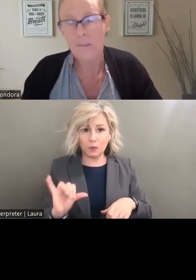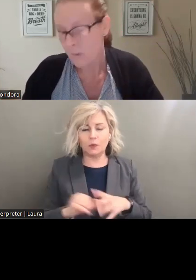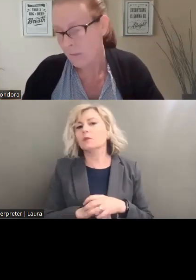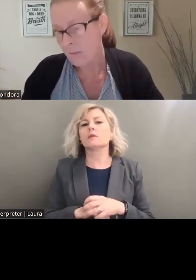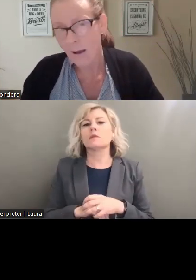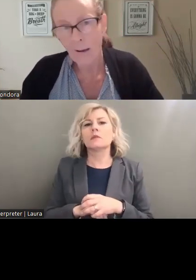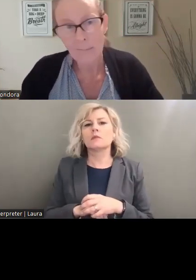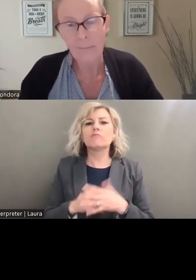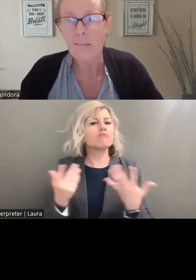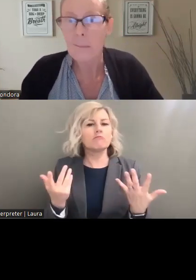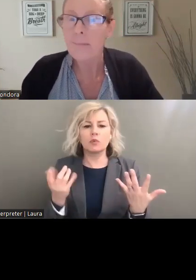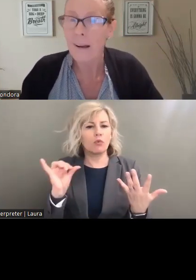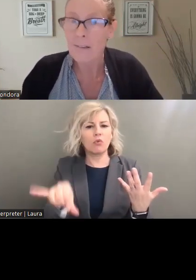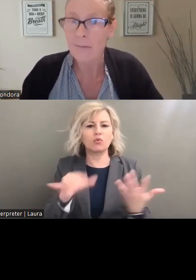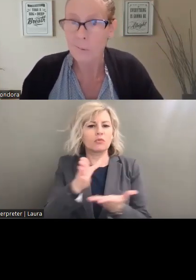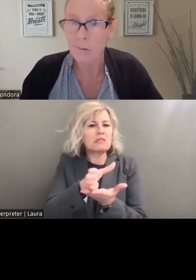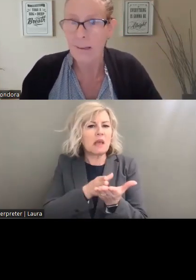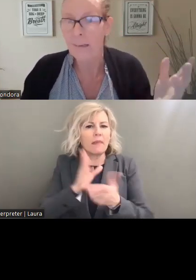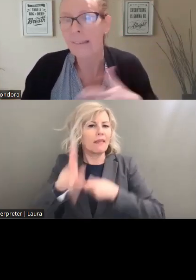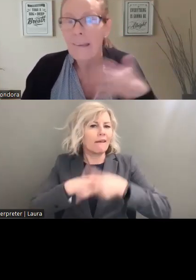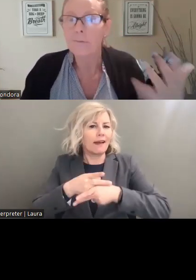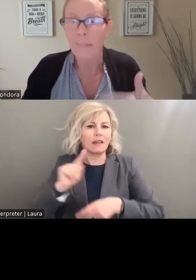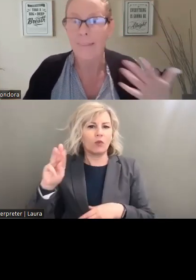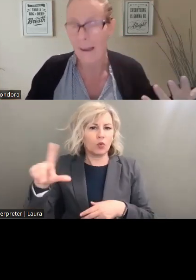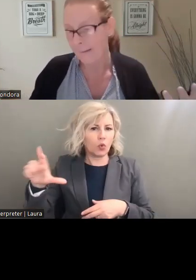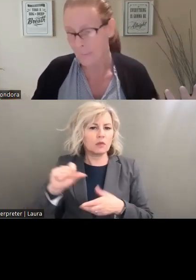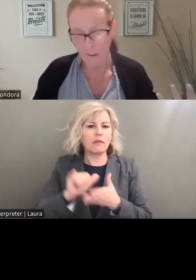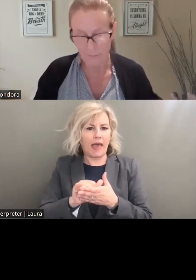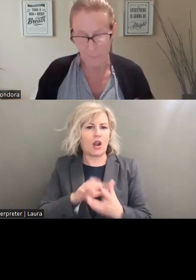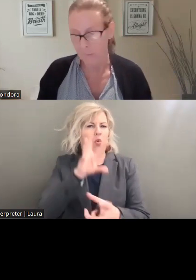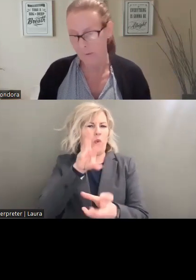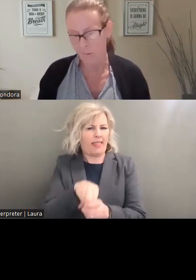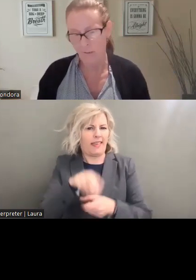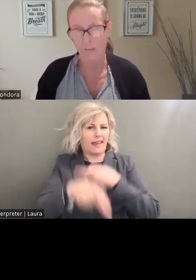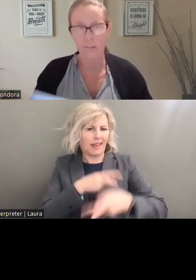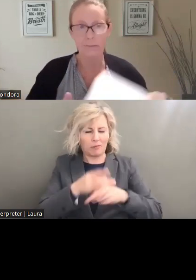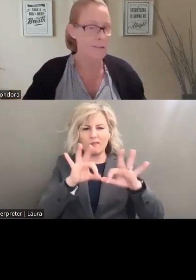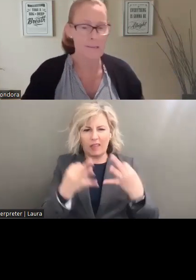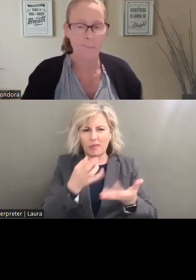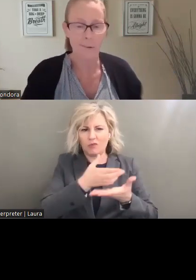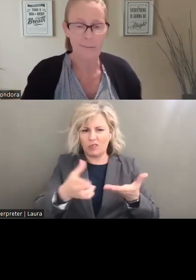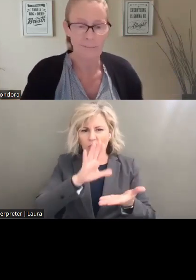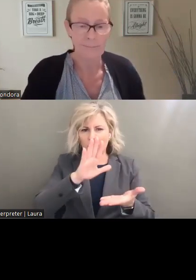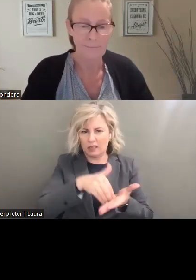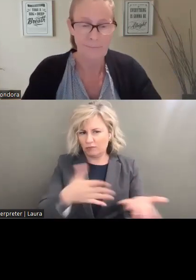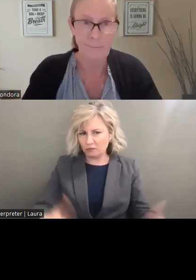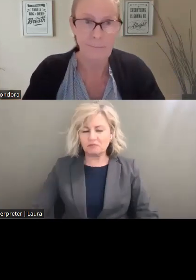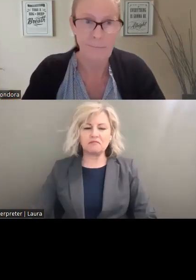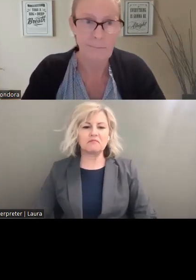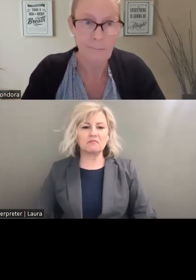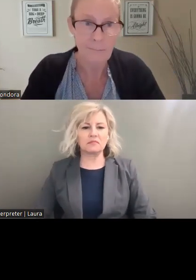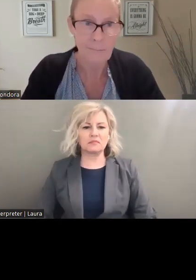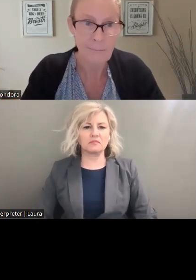So these are just some of the kinds of tools that could live within that type of family resource center, for example.